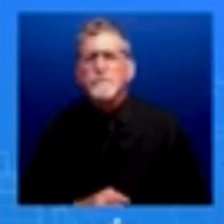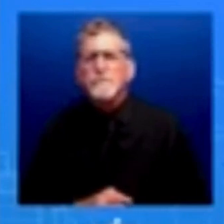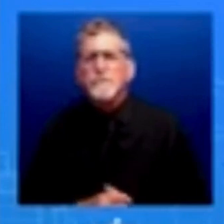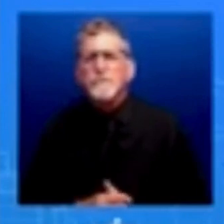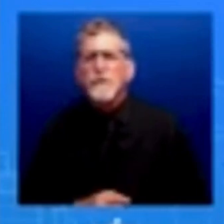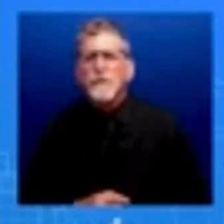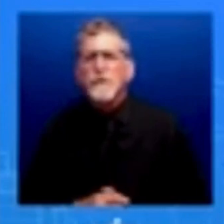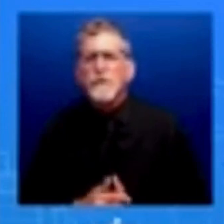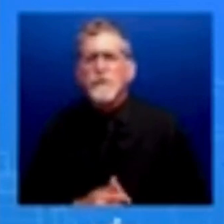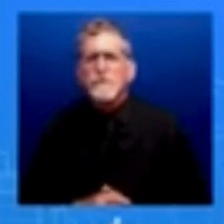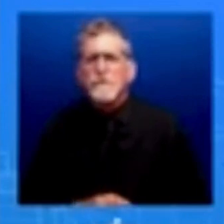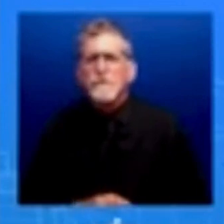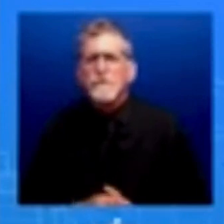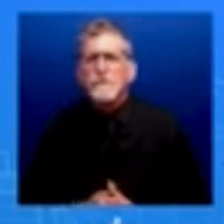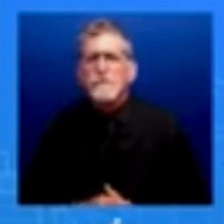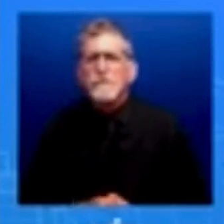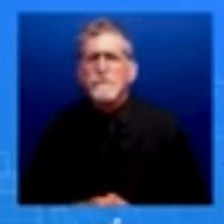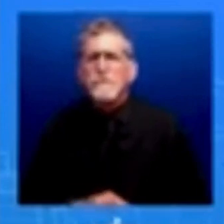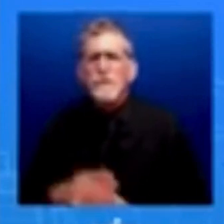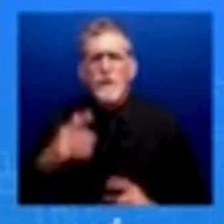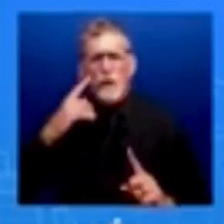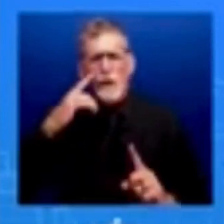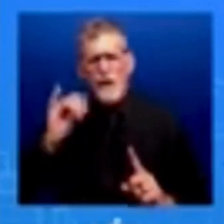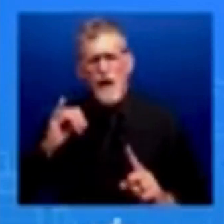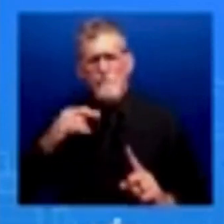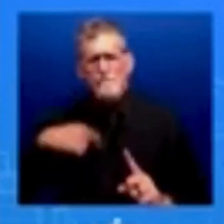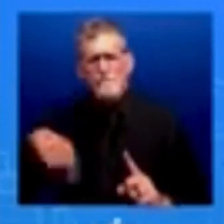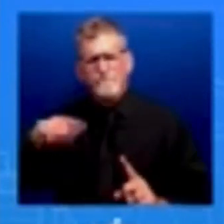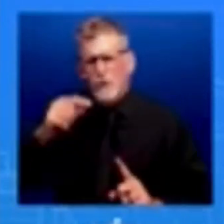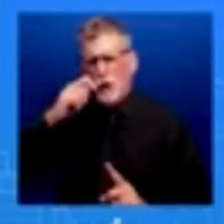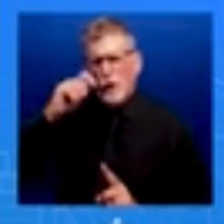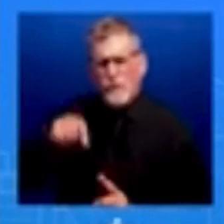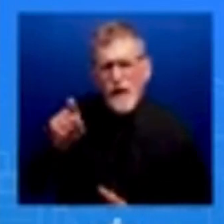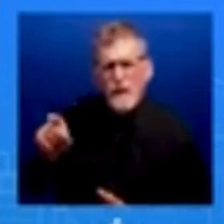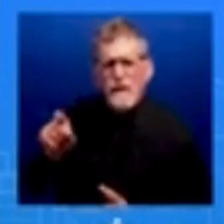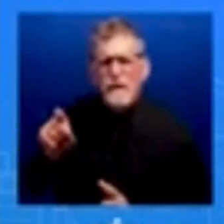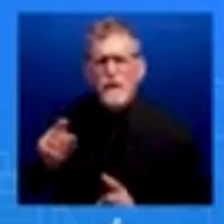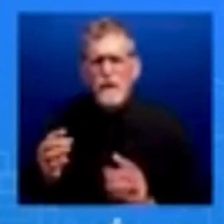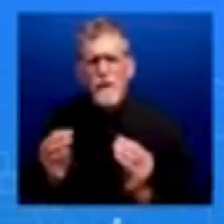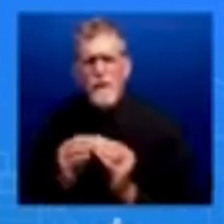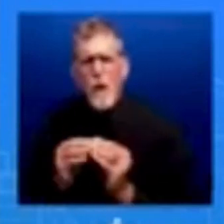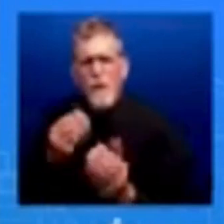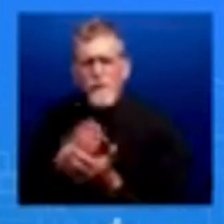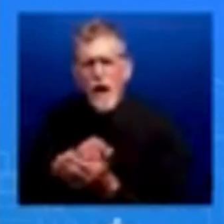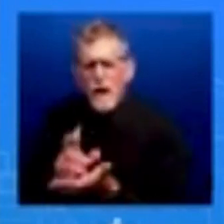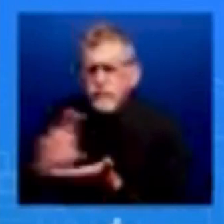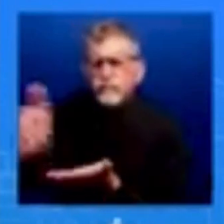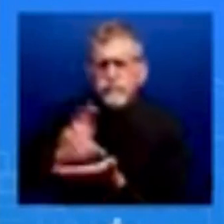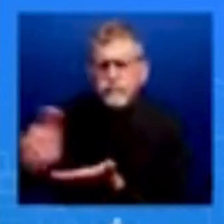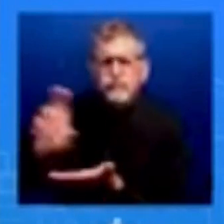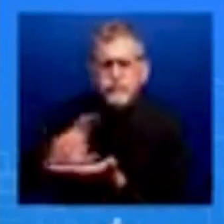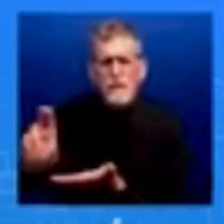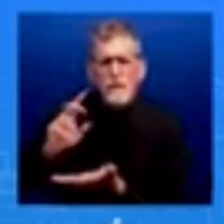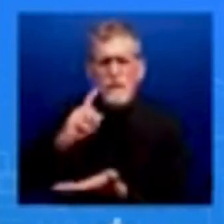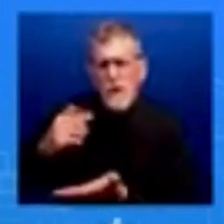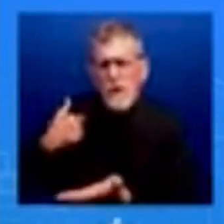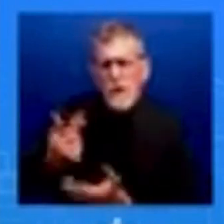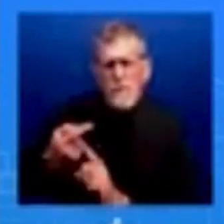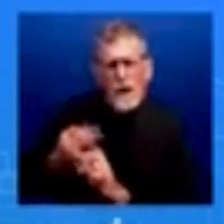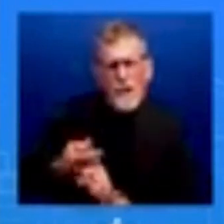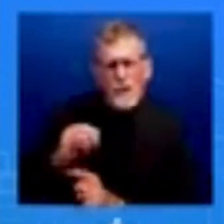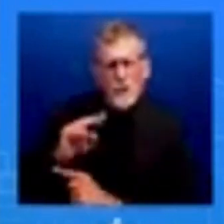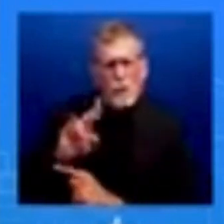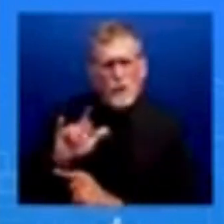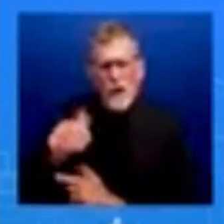so I'm wondering if that timeline is accurate, and if you have a more specific timing or any sense of size and scope of